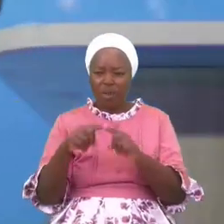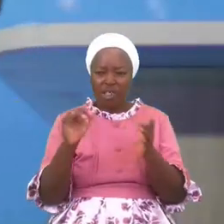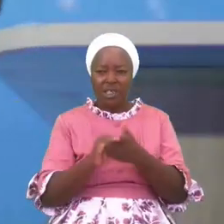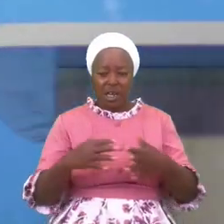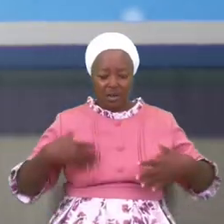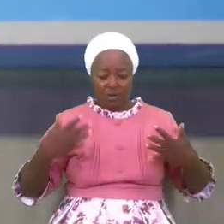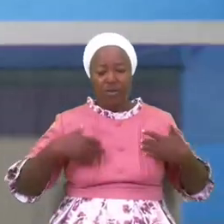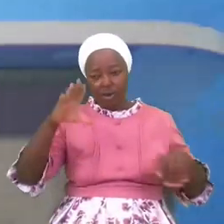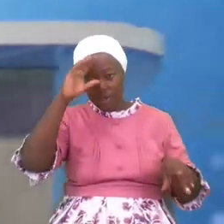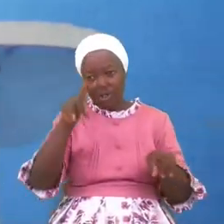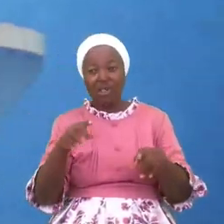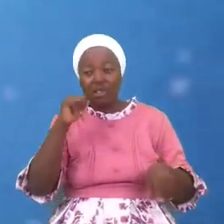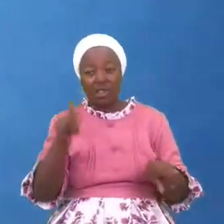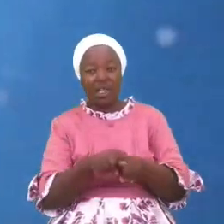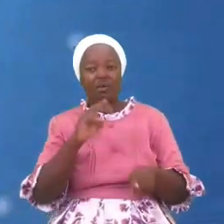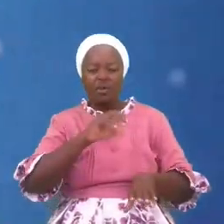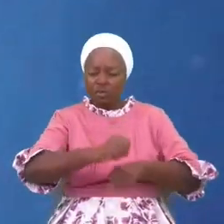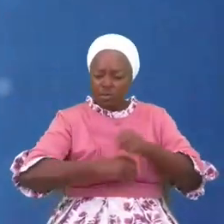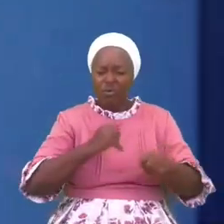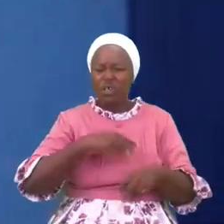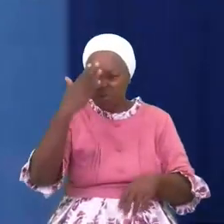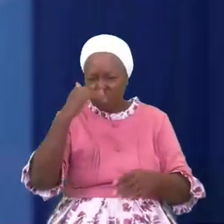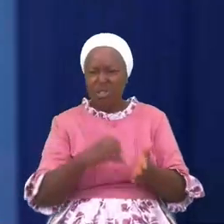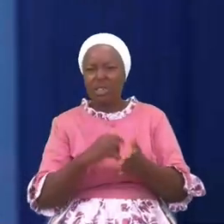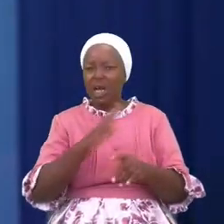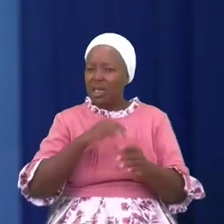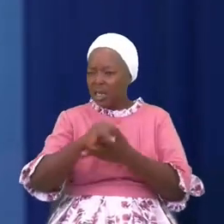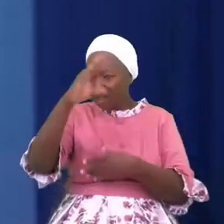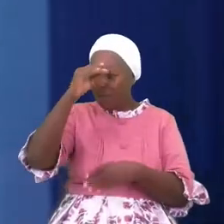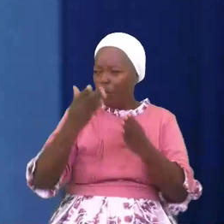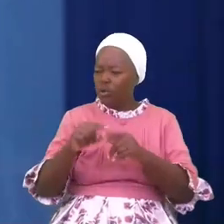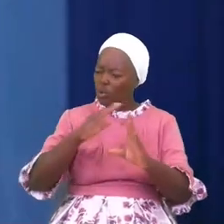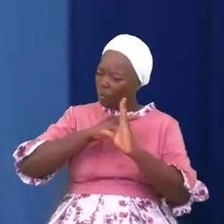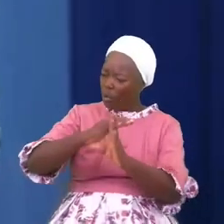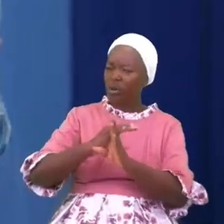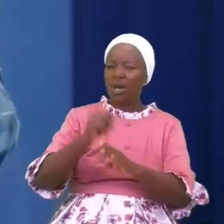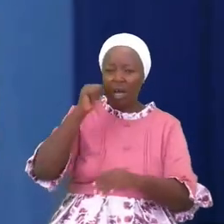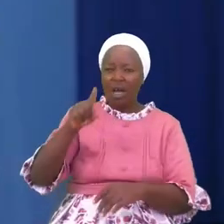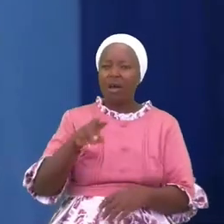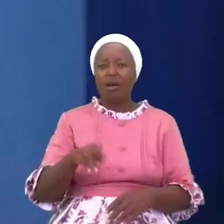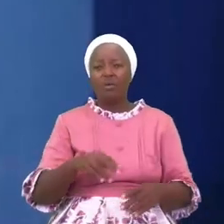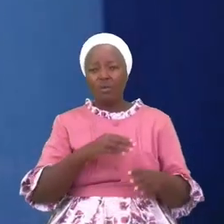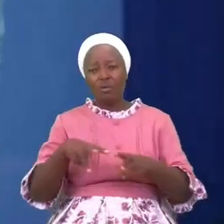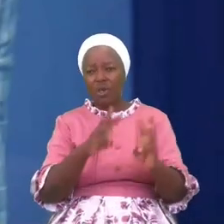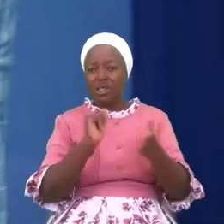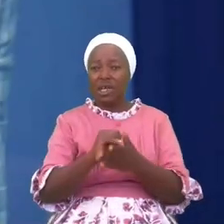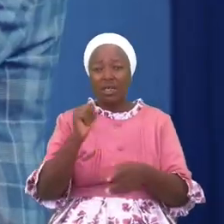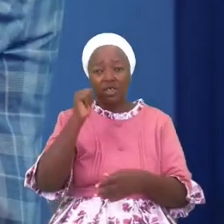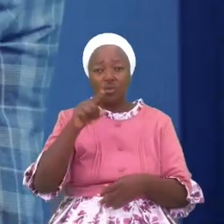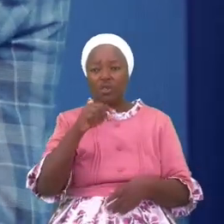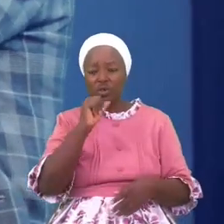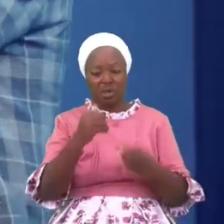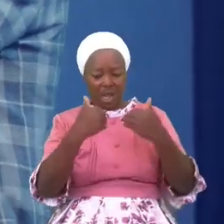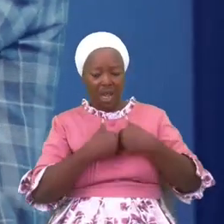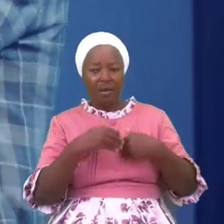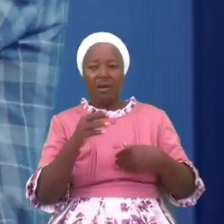that man wanted to block her way, that she would not have her deliverance, her salvation, and he kept